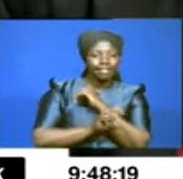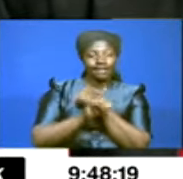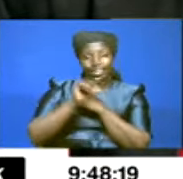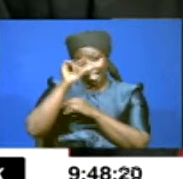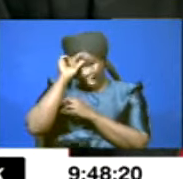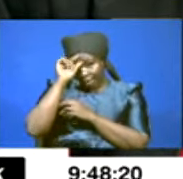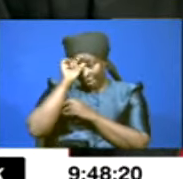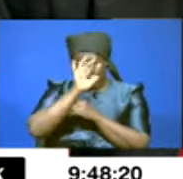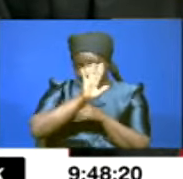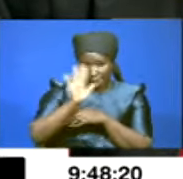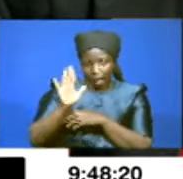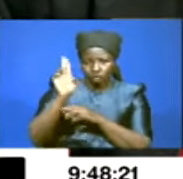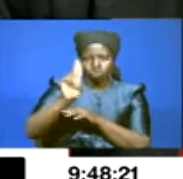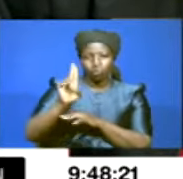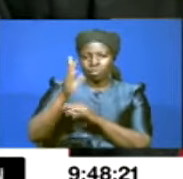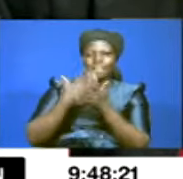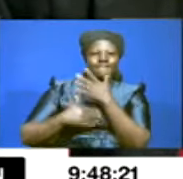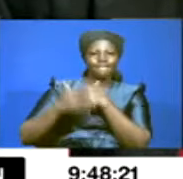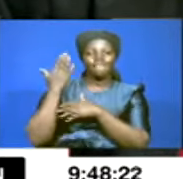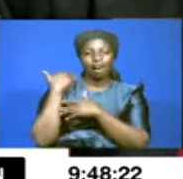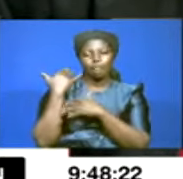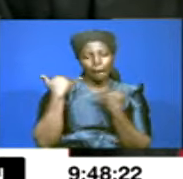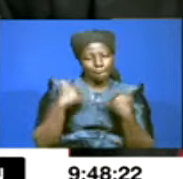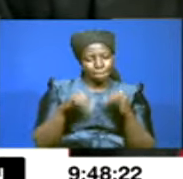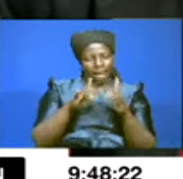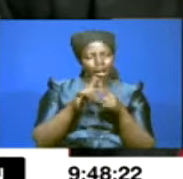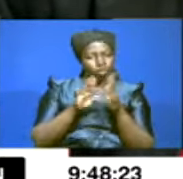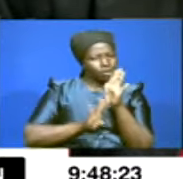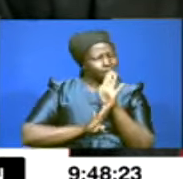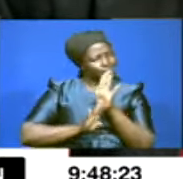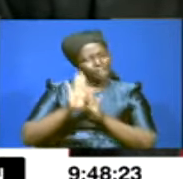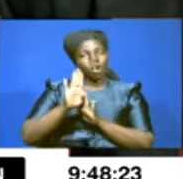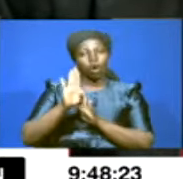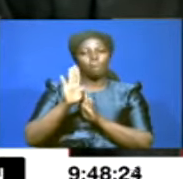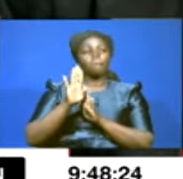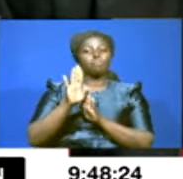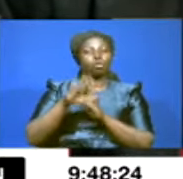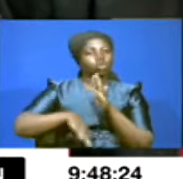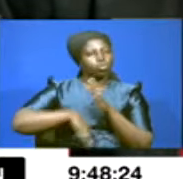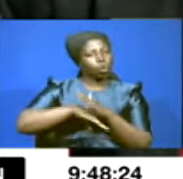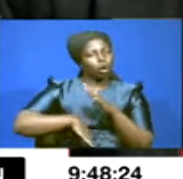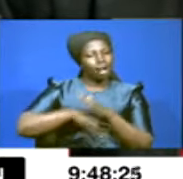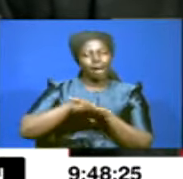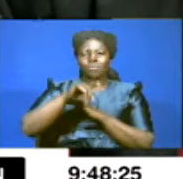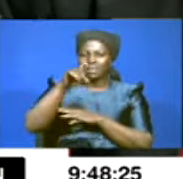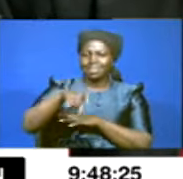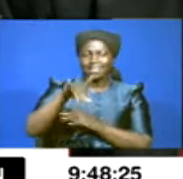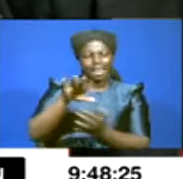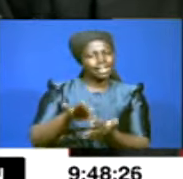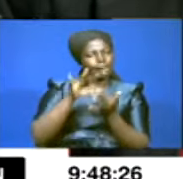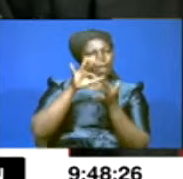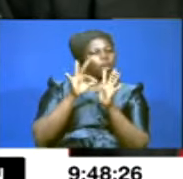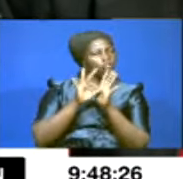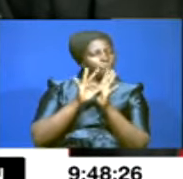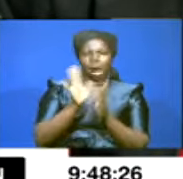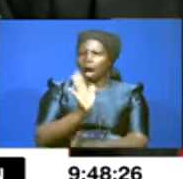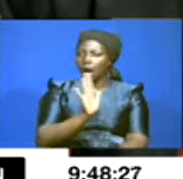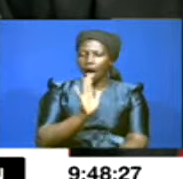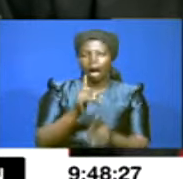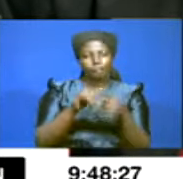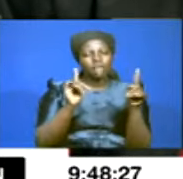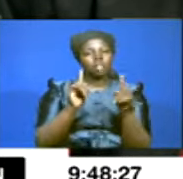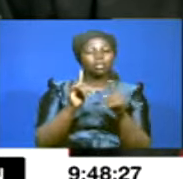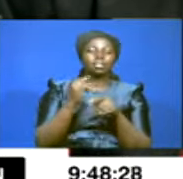to develop soccer. I mean, it is no special formula. I mean, it's just